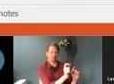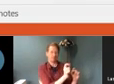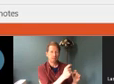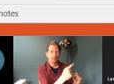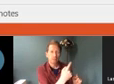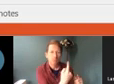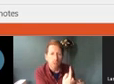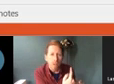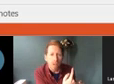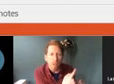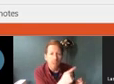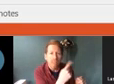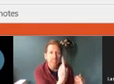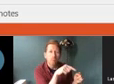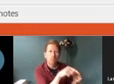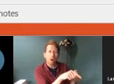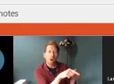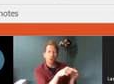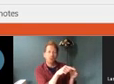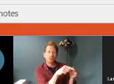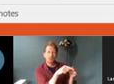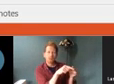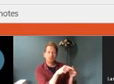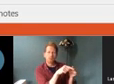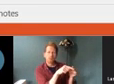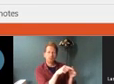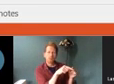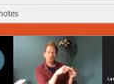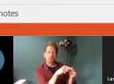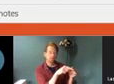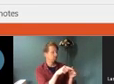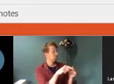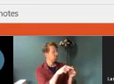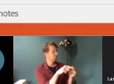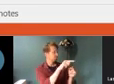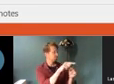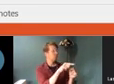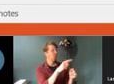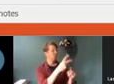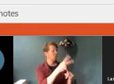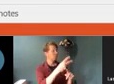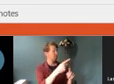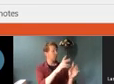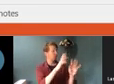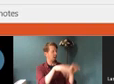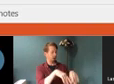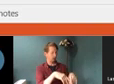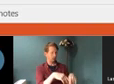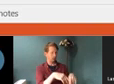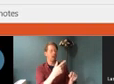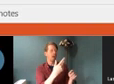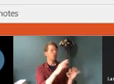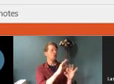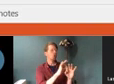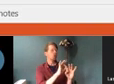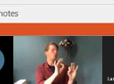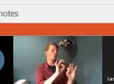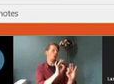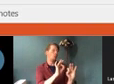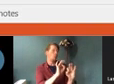AAGG 6 times, didn't vary, it wasn't seen as variable, it was considered non-variable.